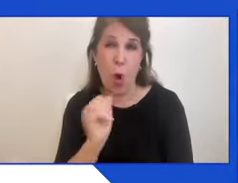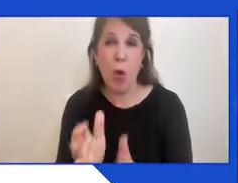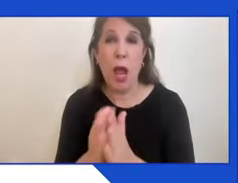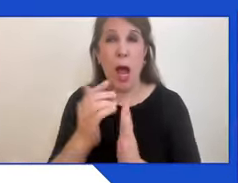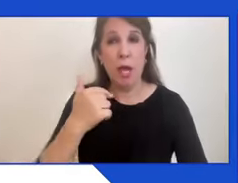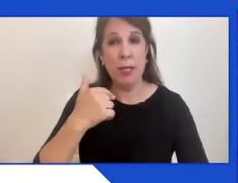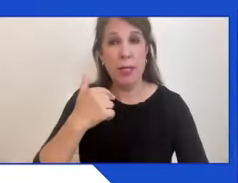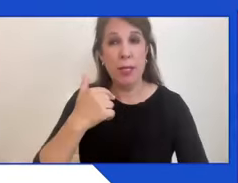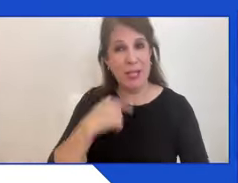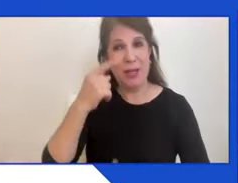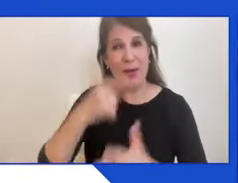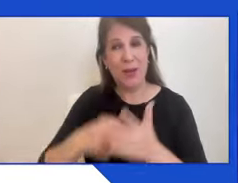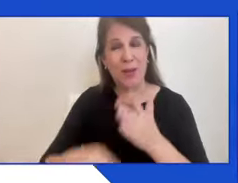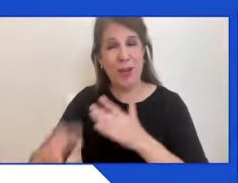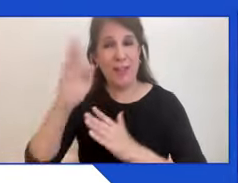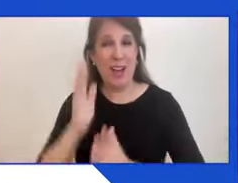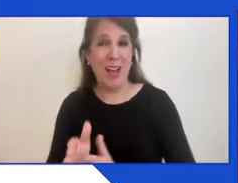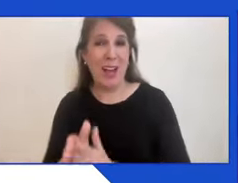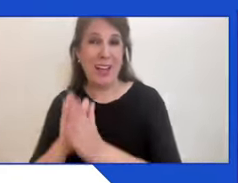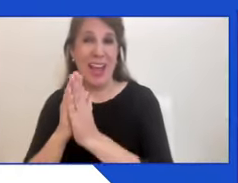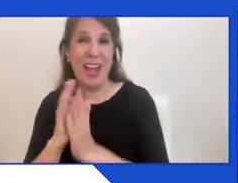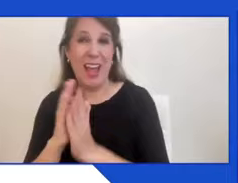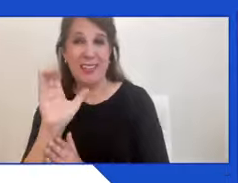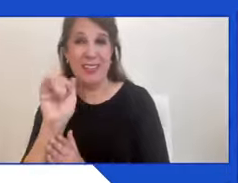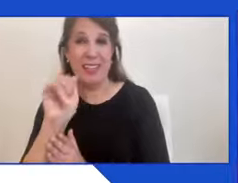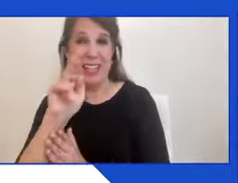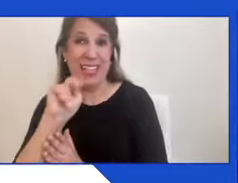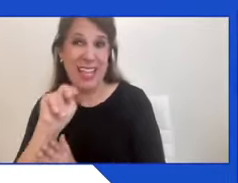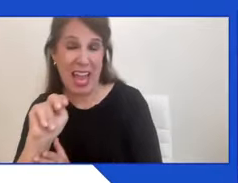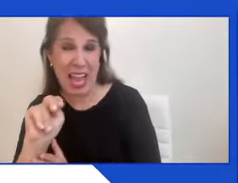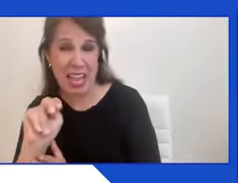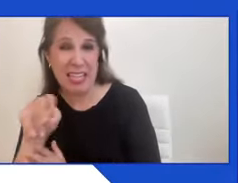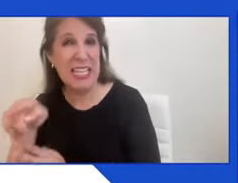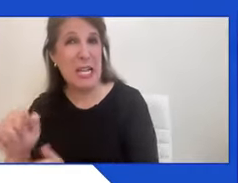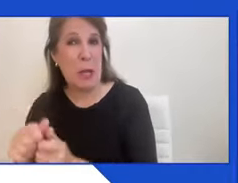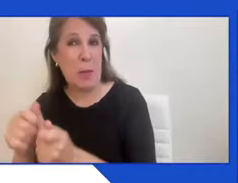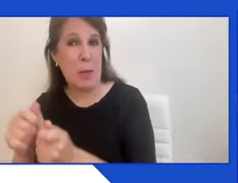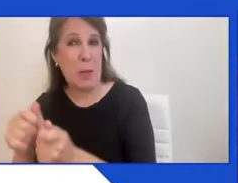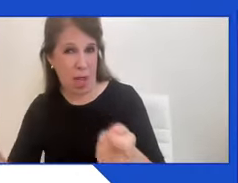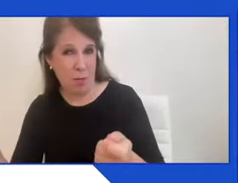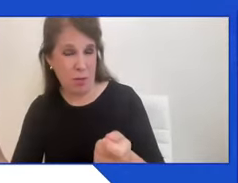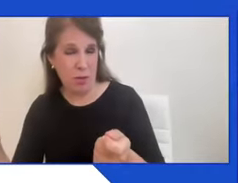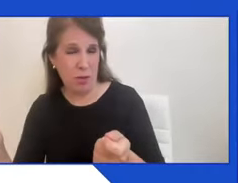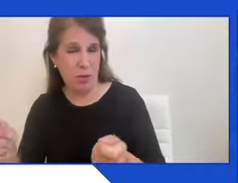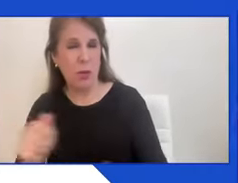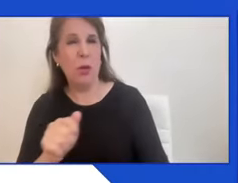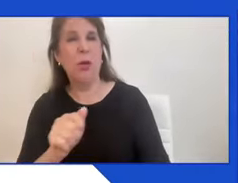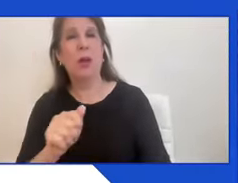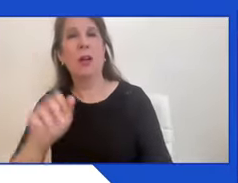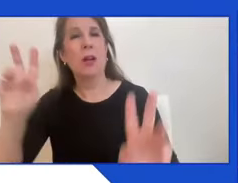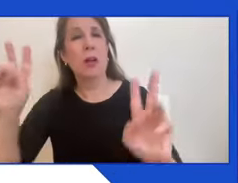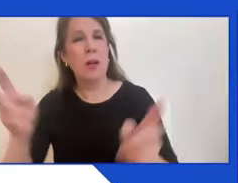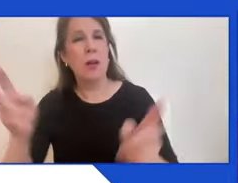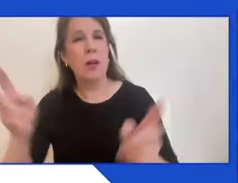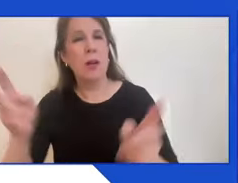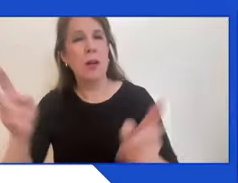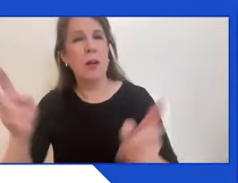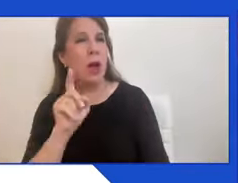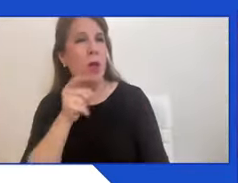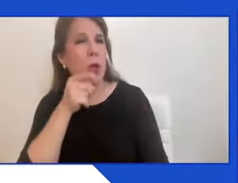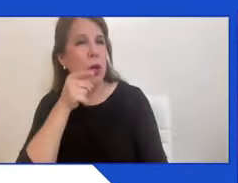Bible. Where were you when your brother's blood cried out from the